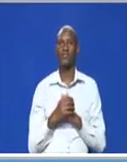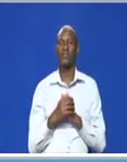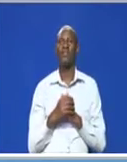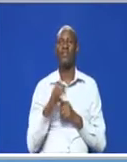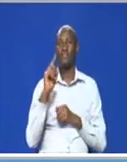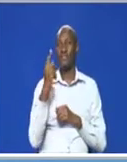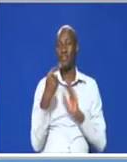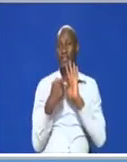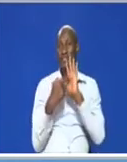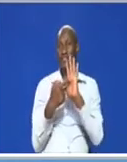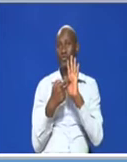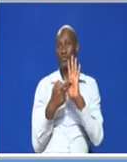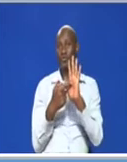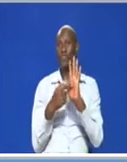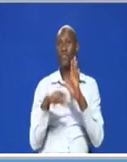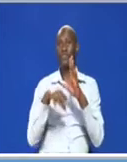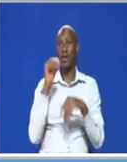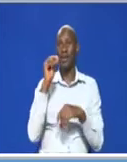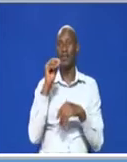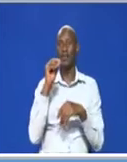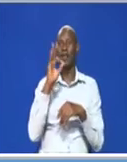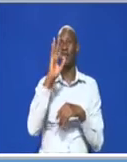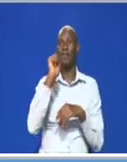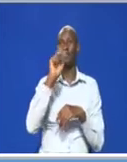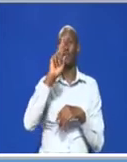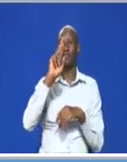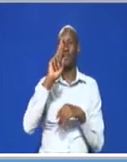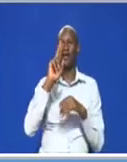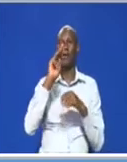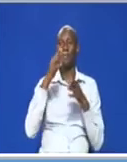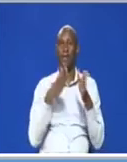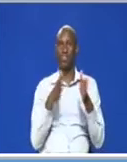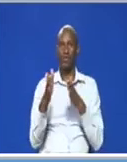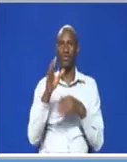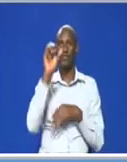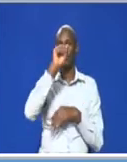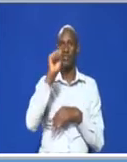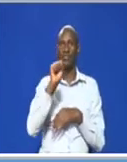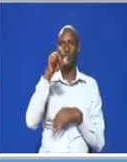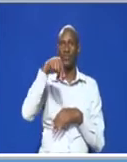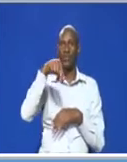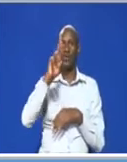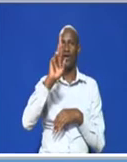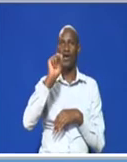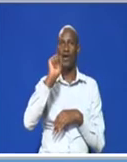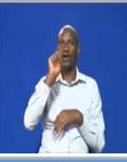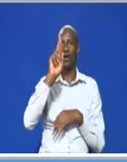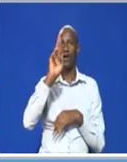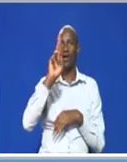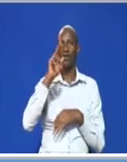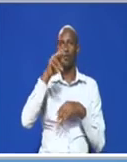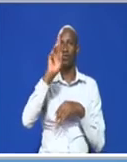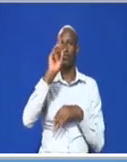The first example, find by factor method the square root of